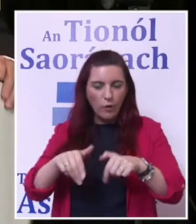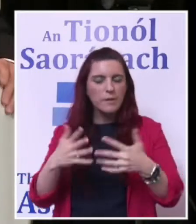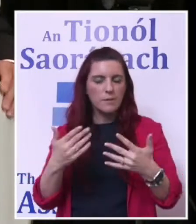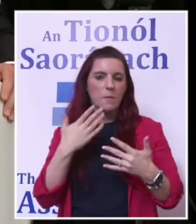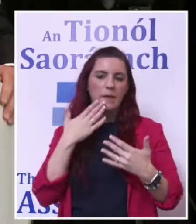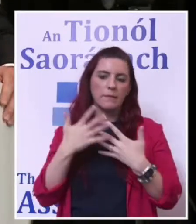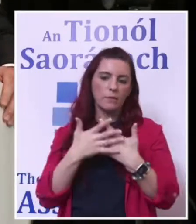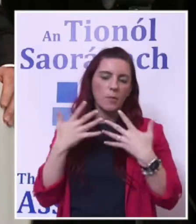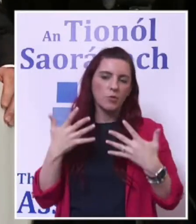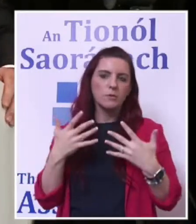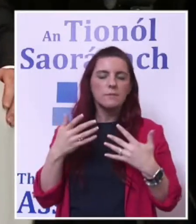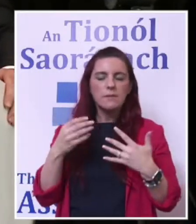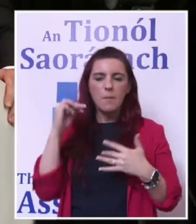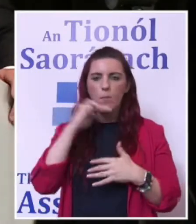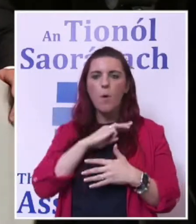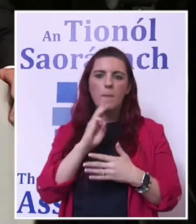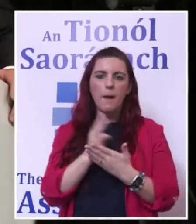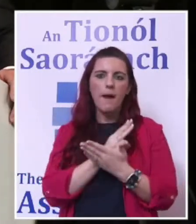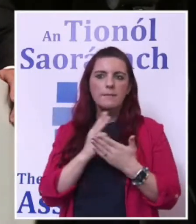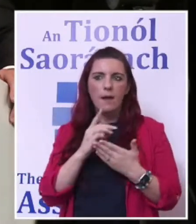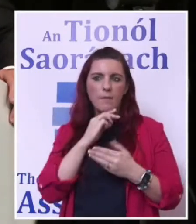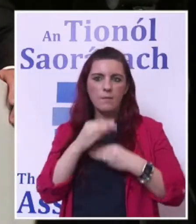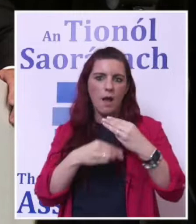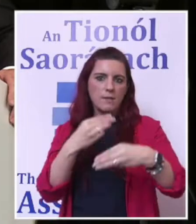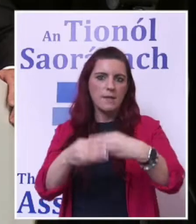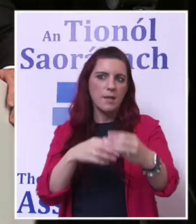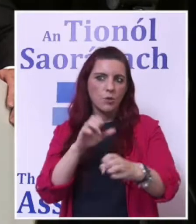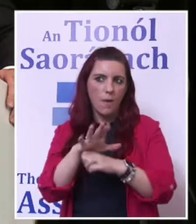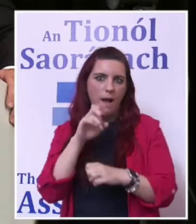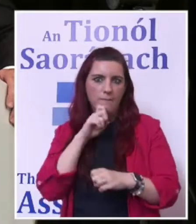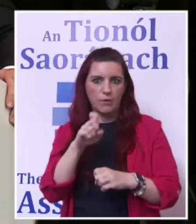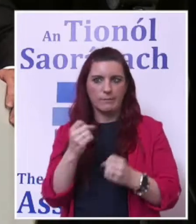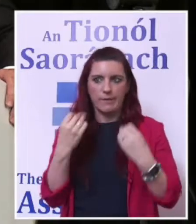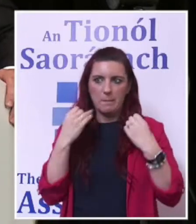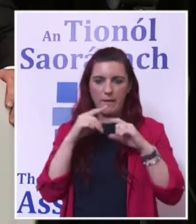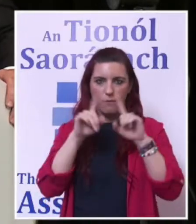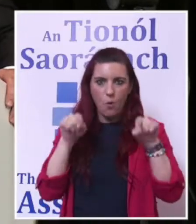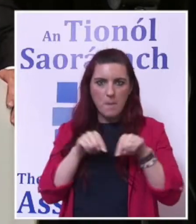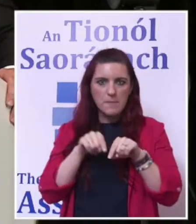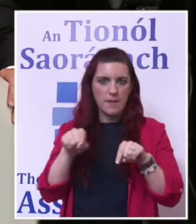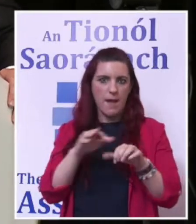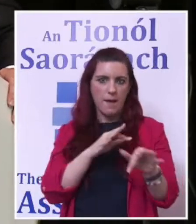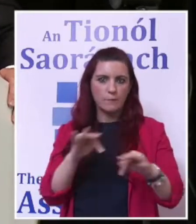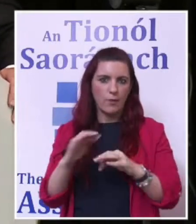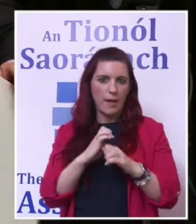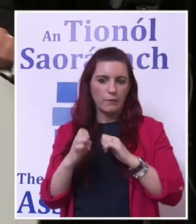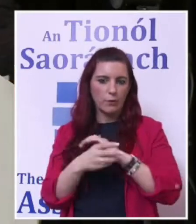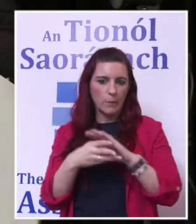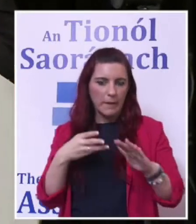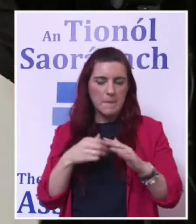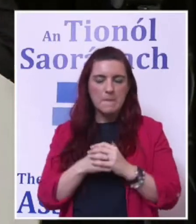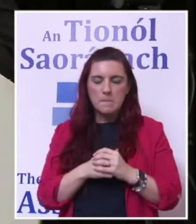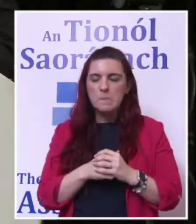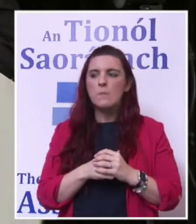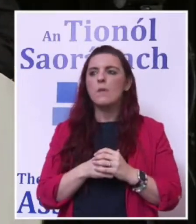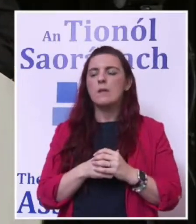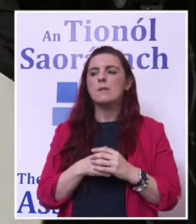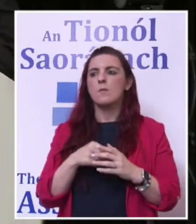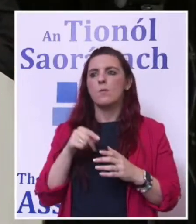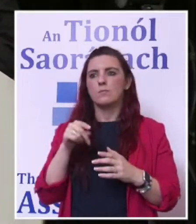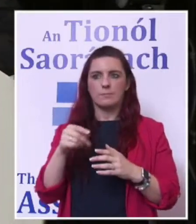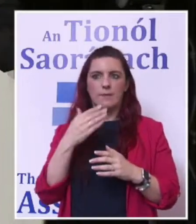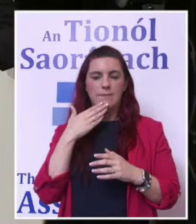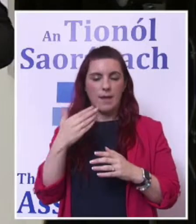important part of the deliberative democracy process, and I just want to congratulate you on embracing